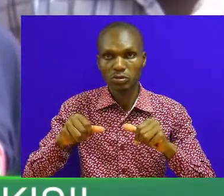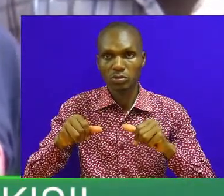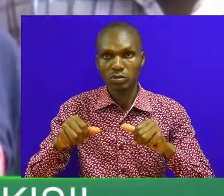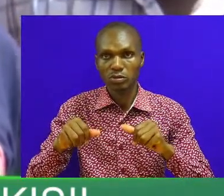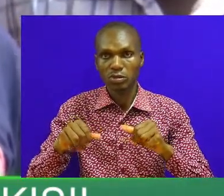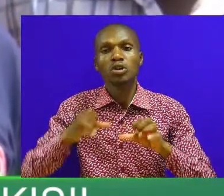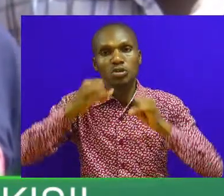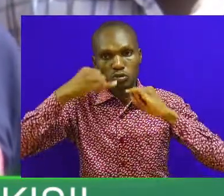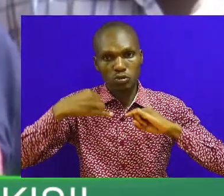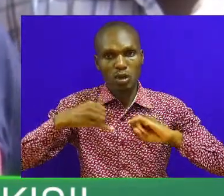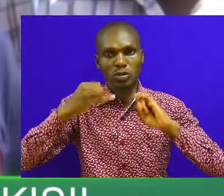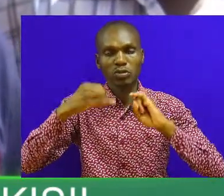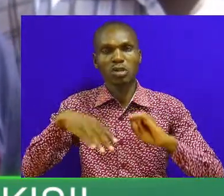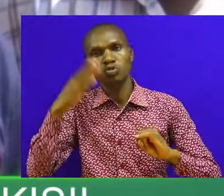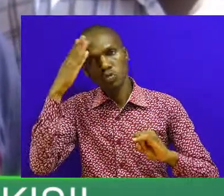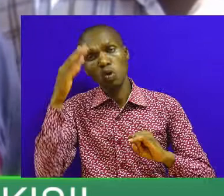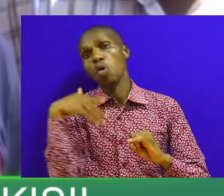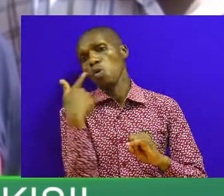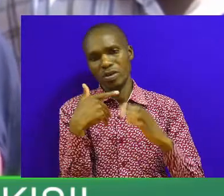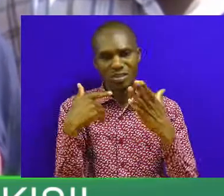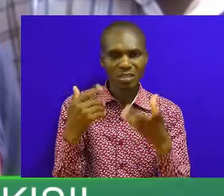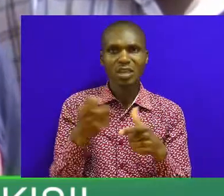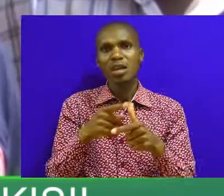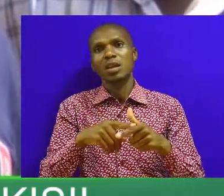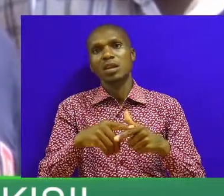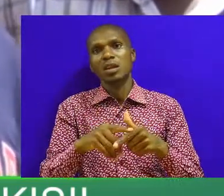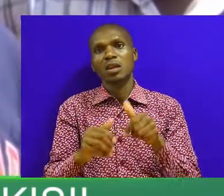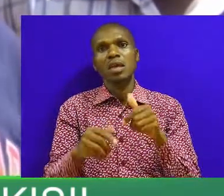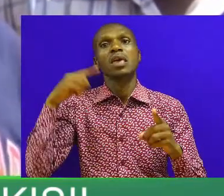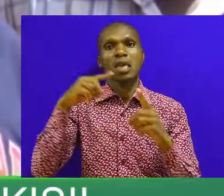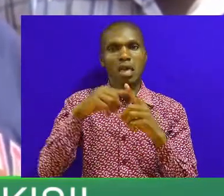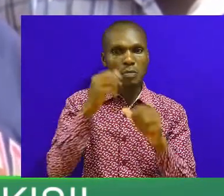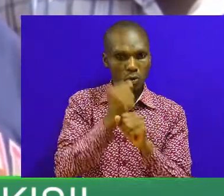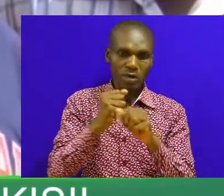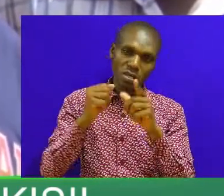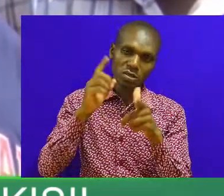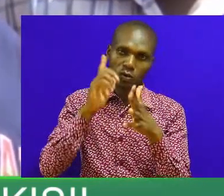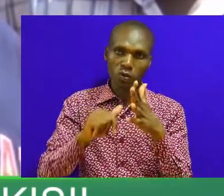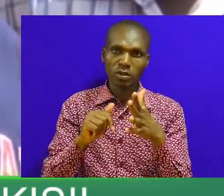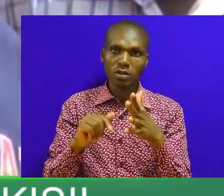to check who is involved and what are the intentions of the motive behind all this. And